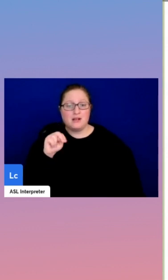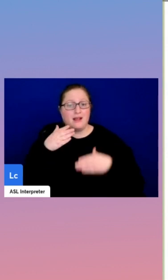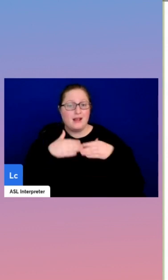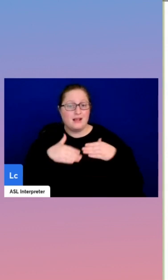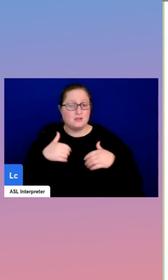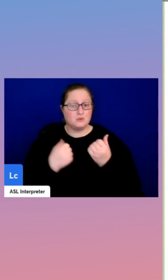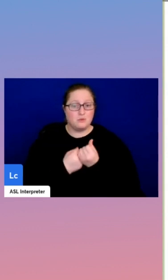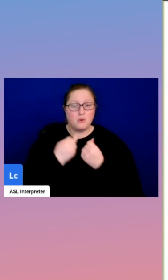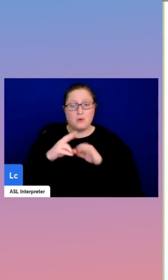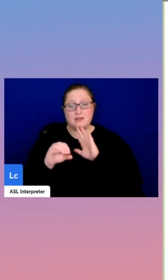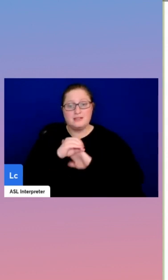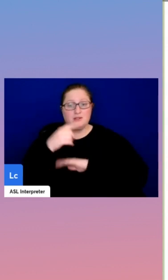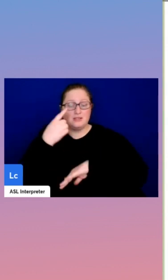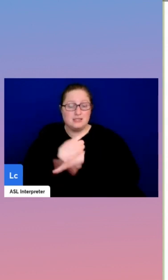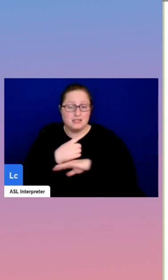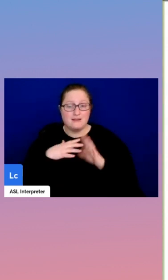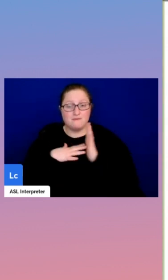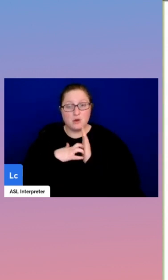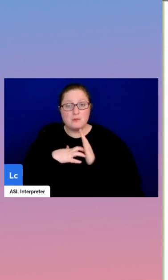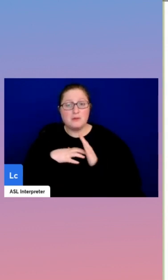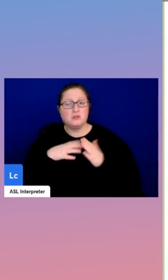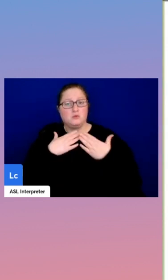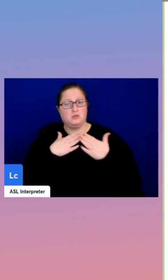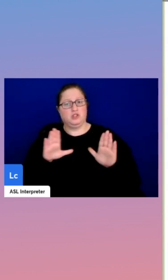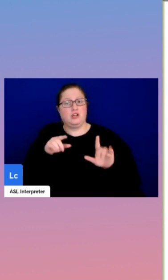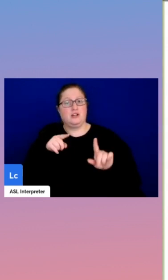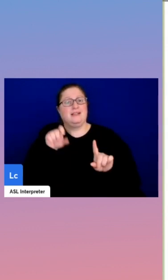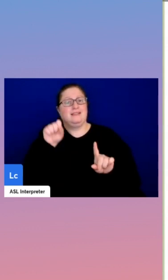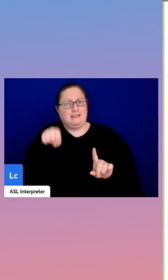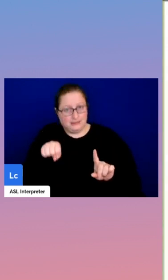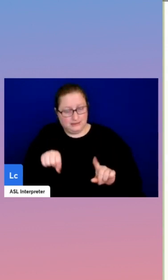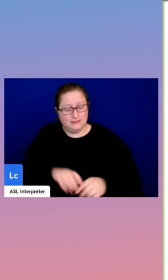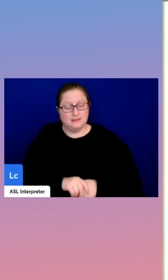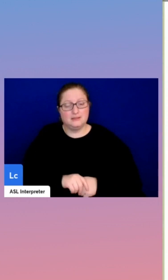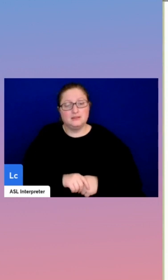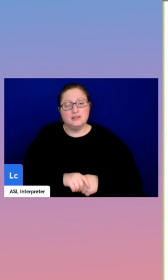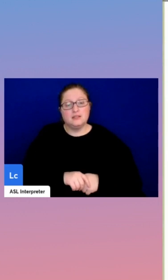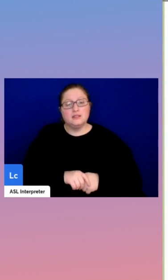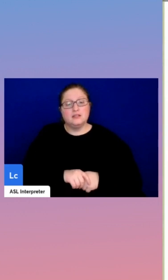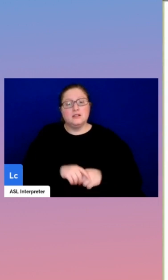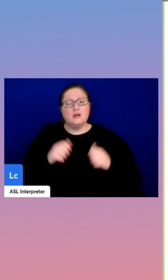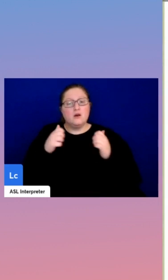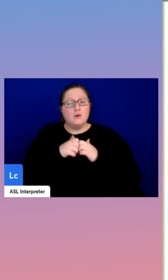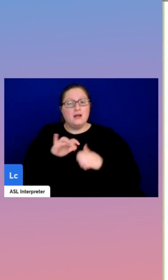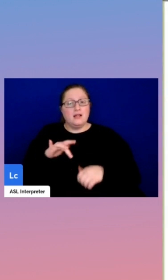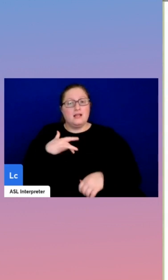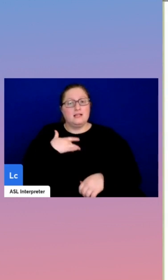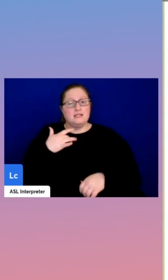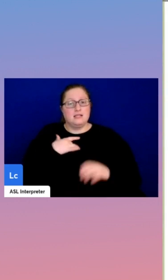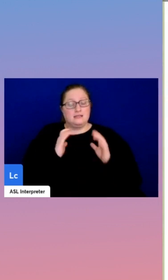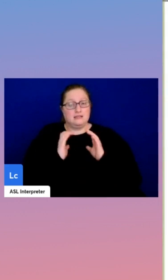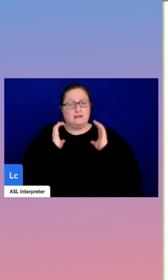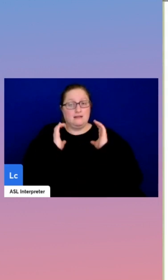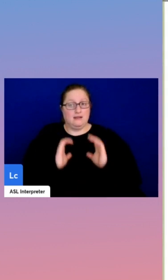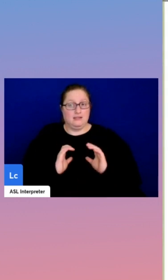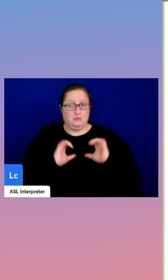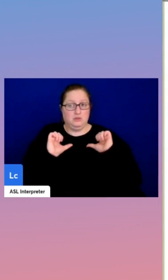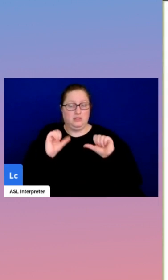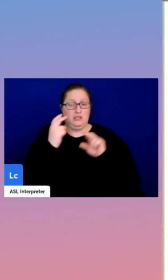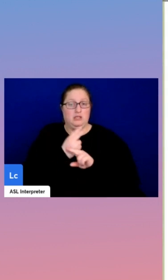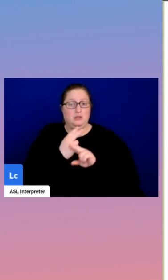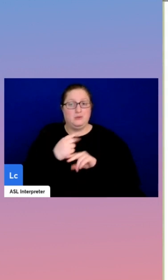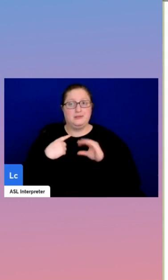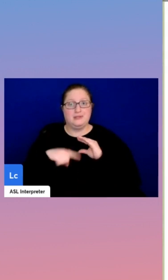or a zero-day vulnerability? So in general, the answer to this question is yes, in the sense that customers can use like